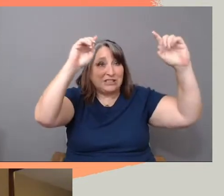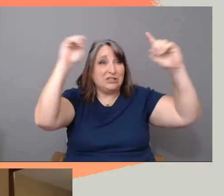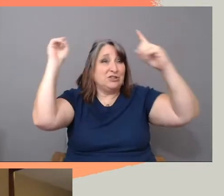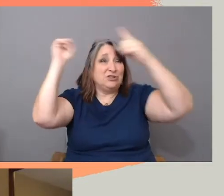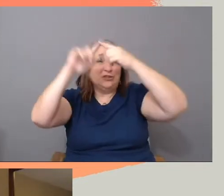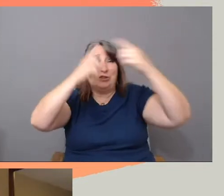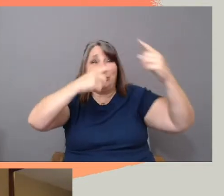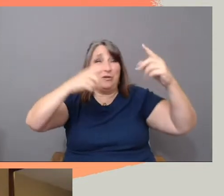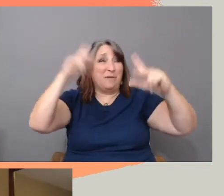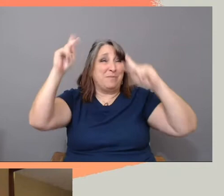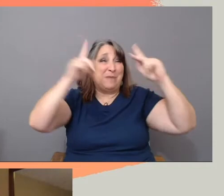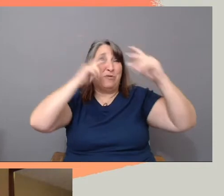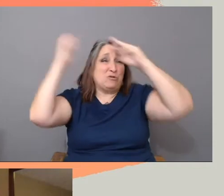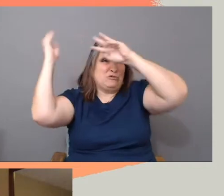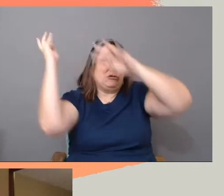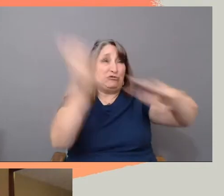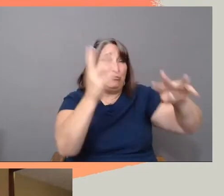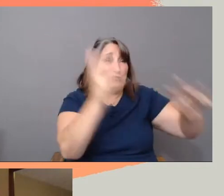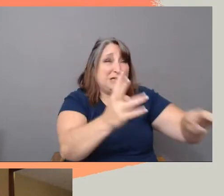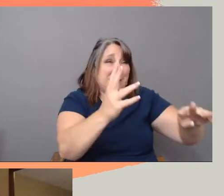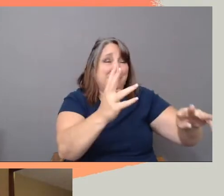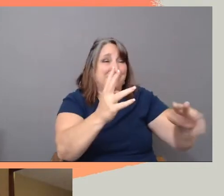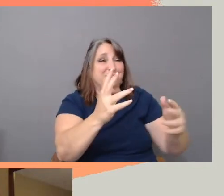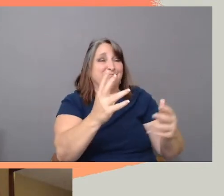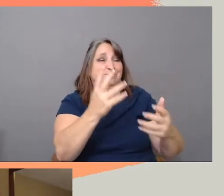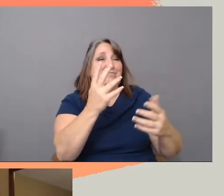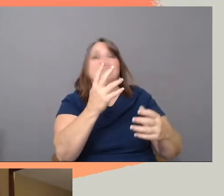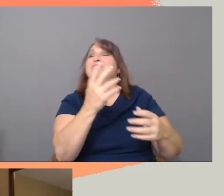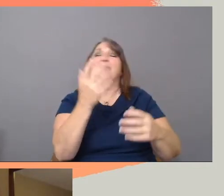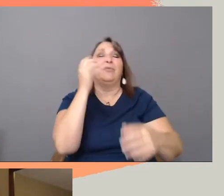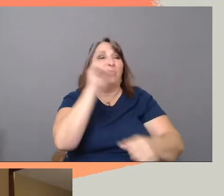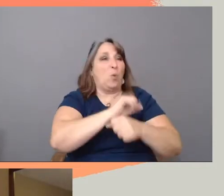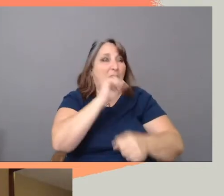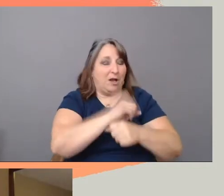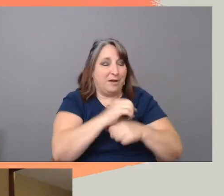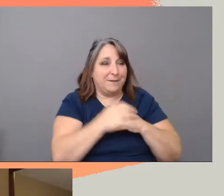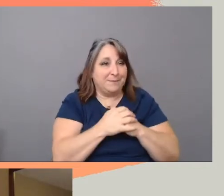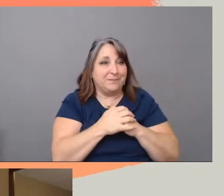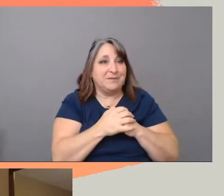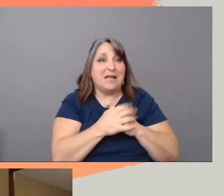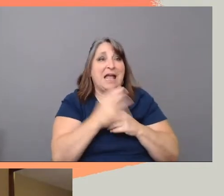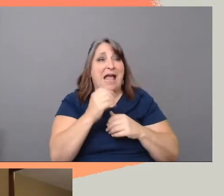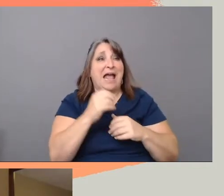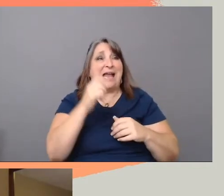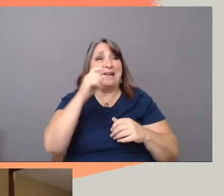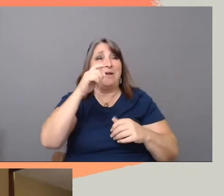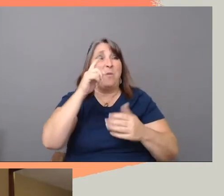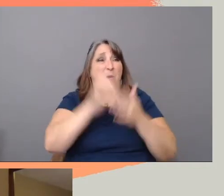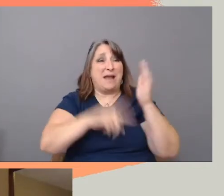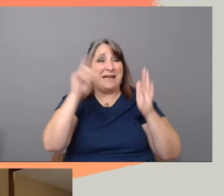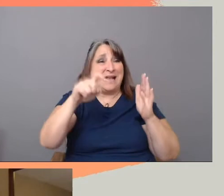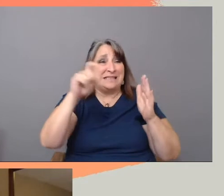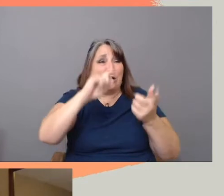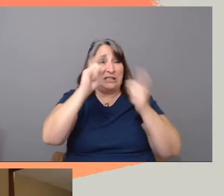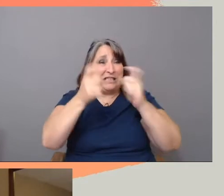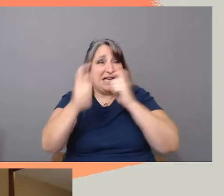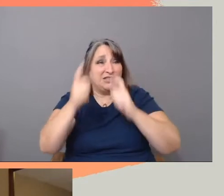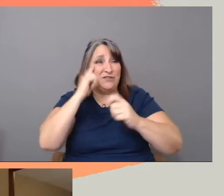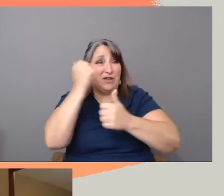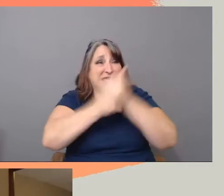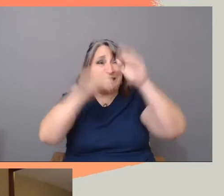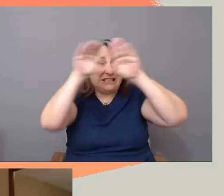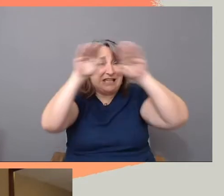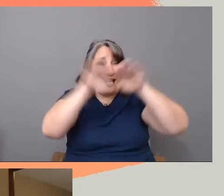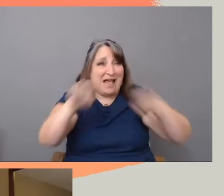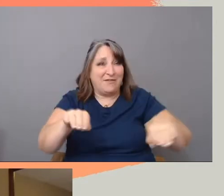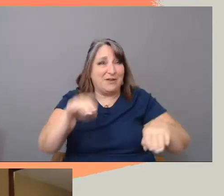giants, developing actionable guidelines for necessary changes at each level of the ecosystem in order to chart a